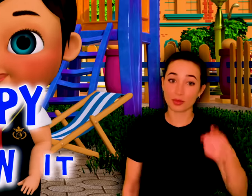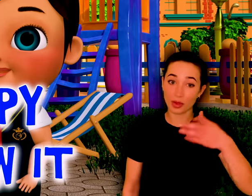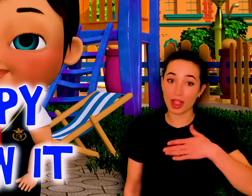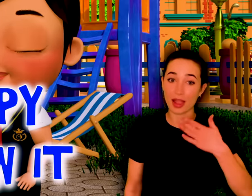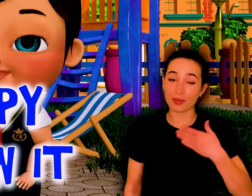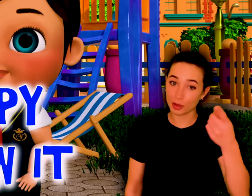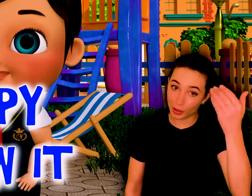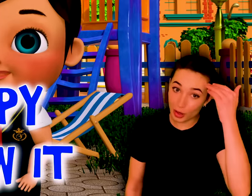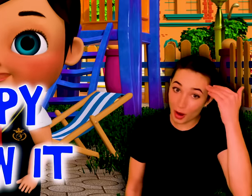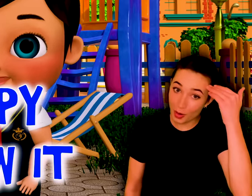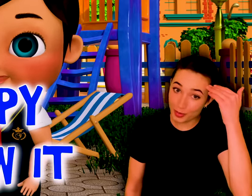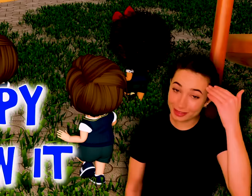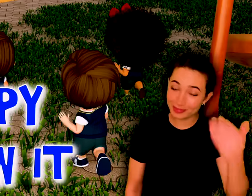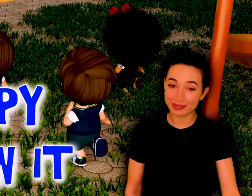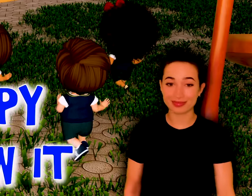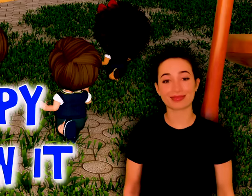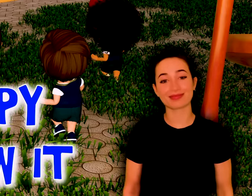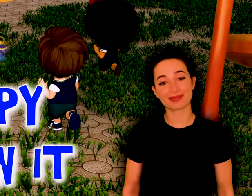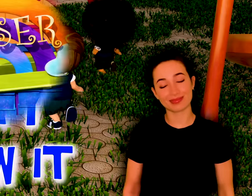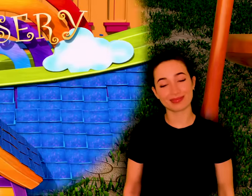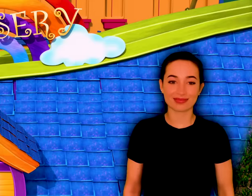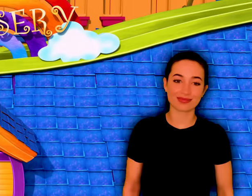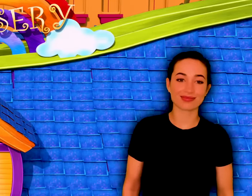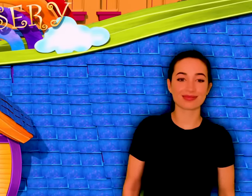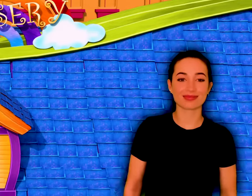If you're happy and you know it.